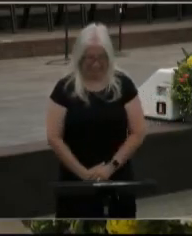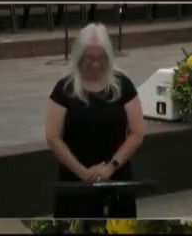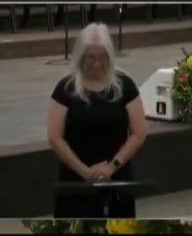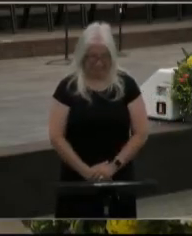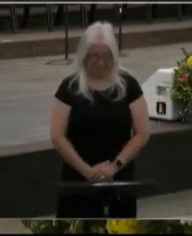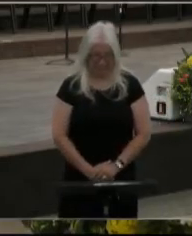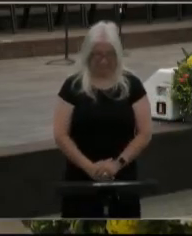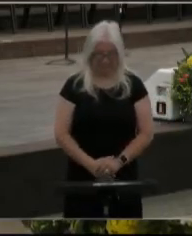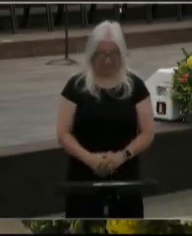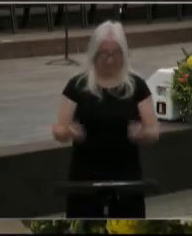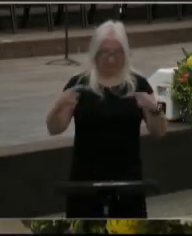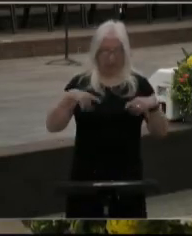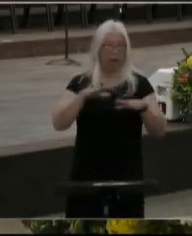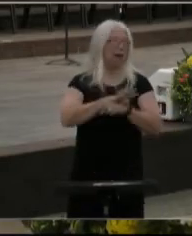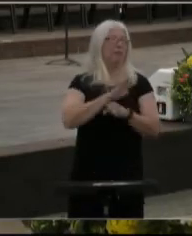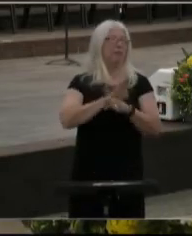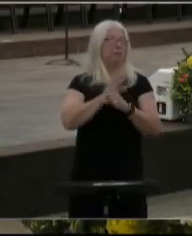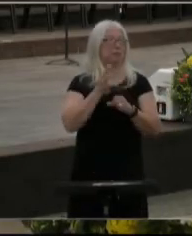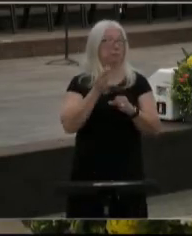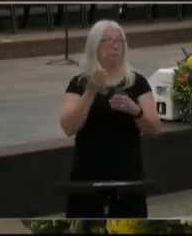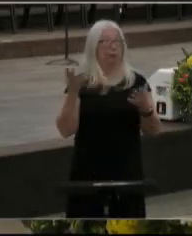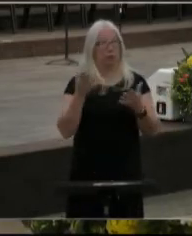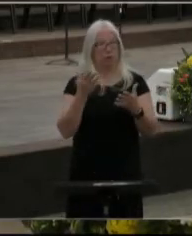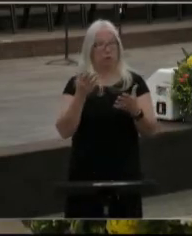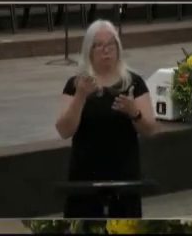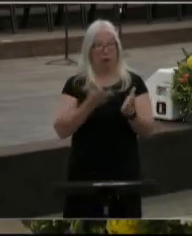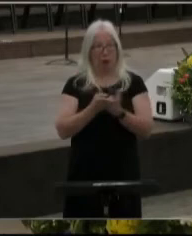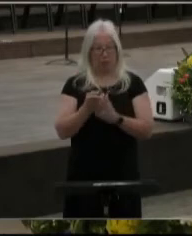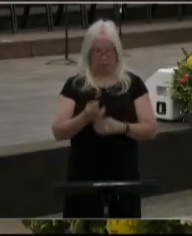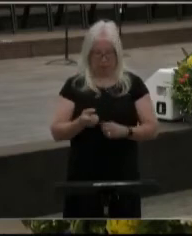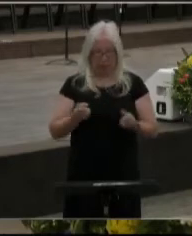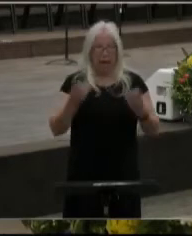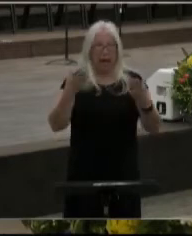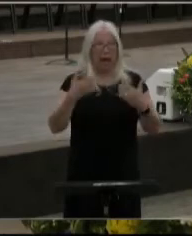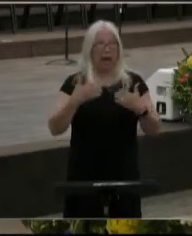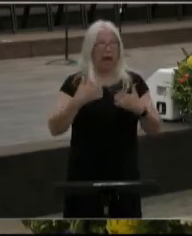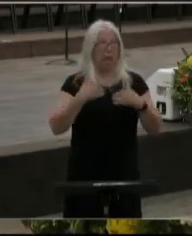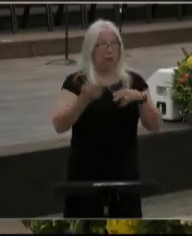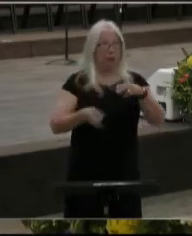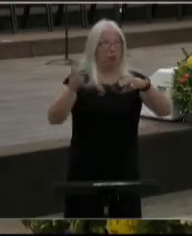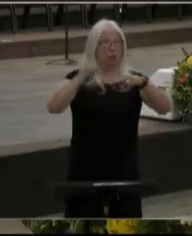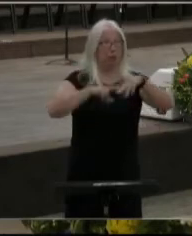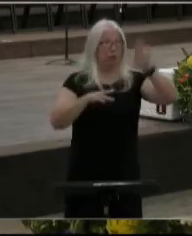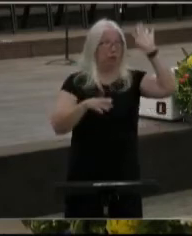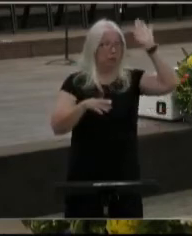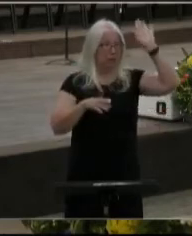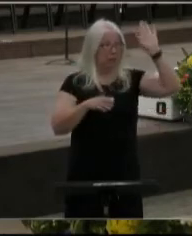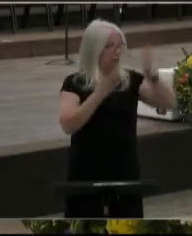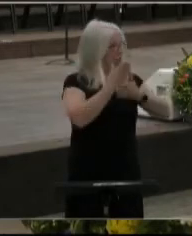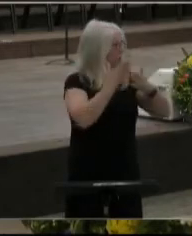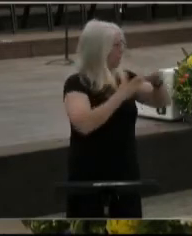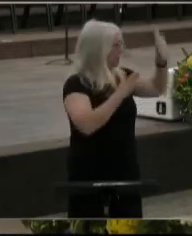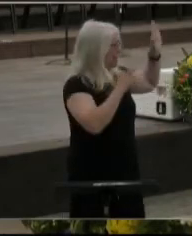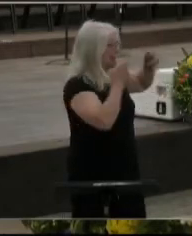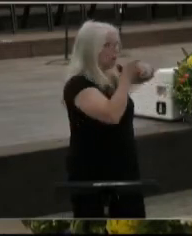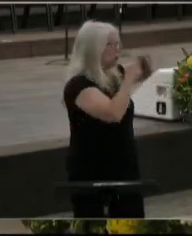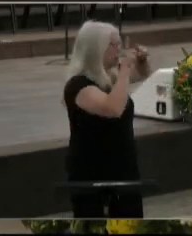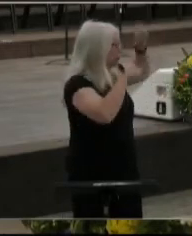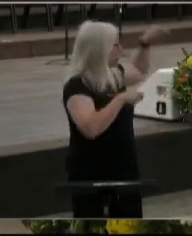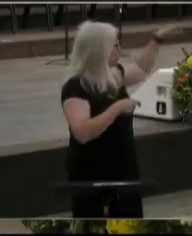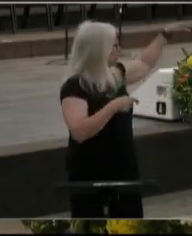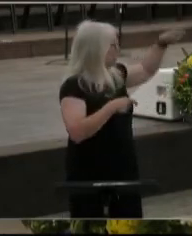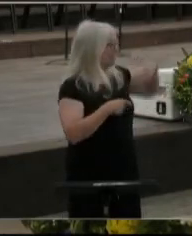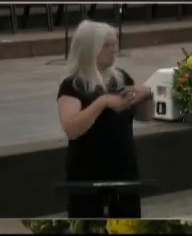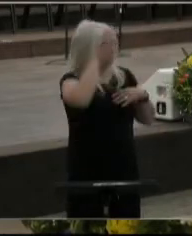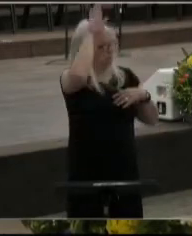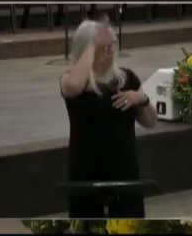Well, I don't cover this much, so might as well be honest with it, right? All right, how many of y'all like to have a raise? Raise your hand. I mean, it's okay. This is not a trick question. Yeah, some of y'all